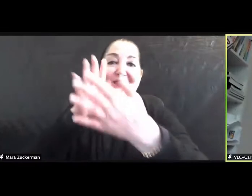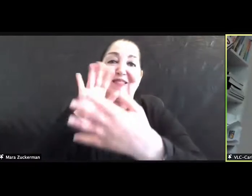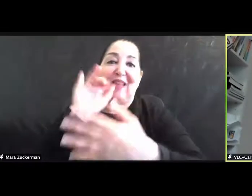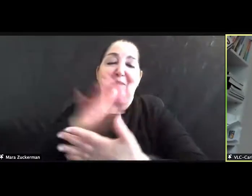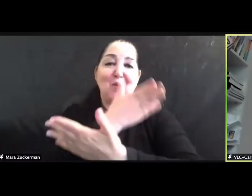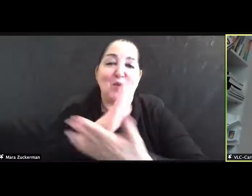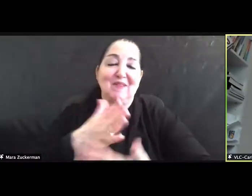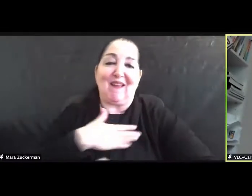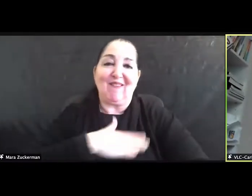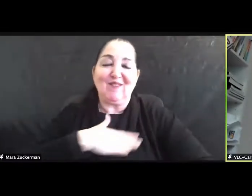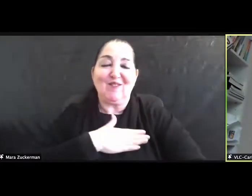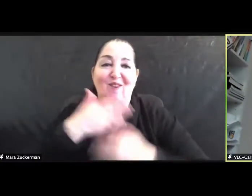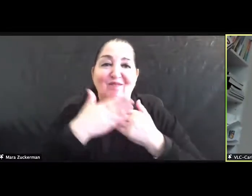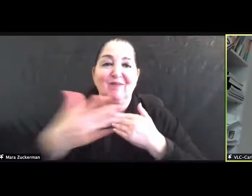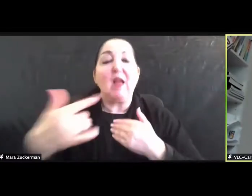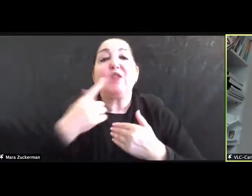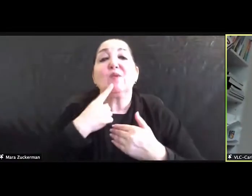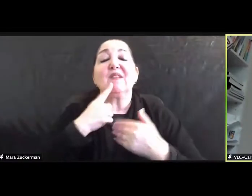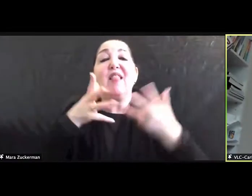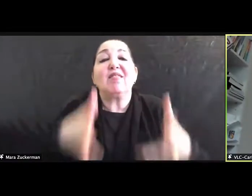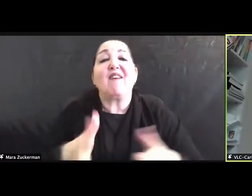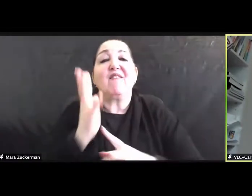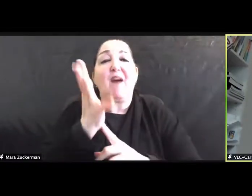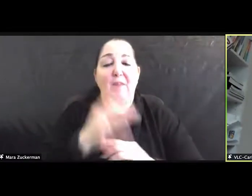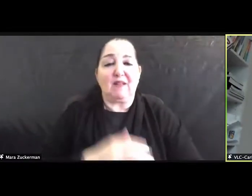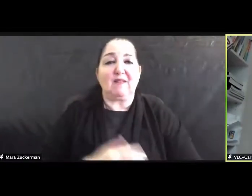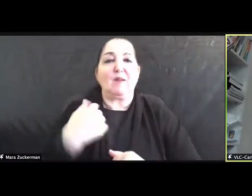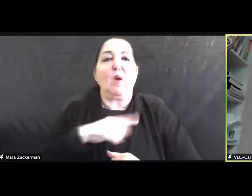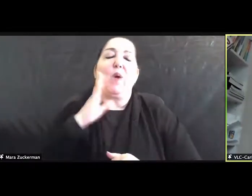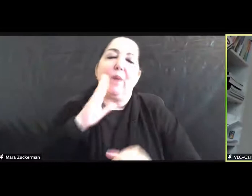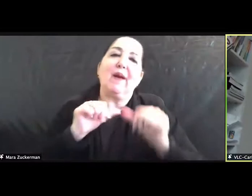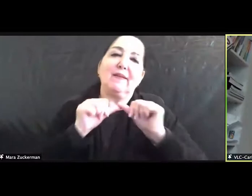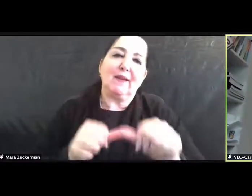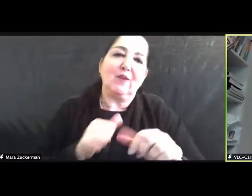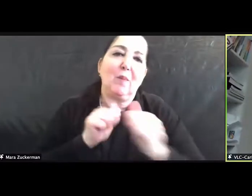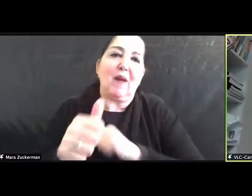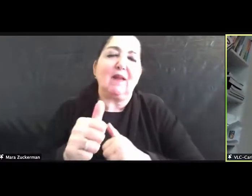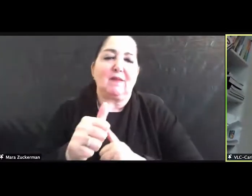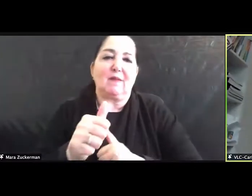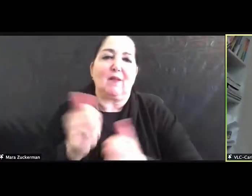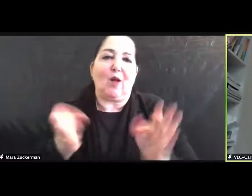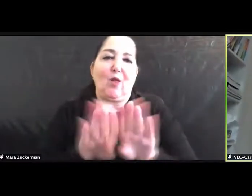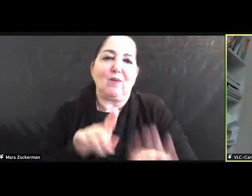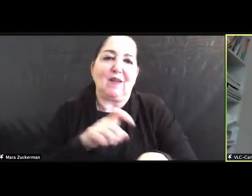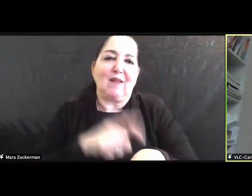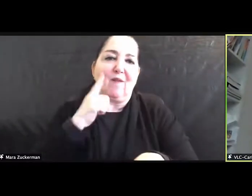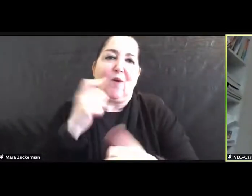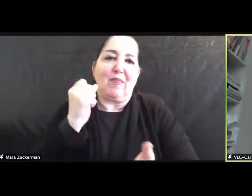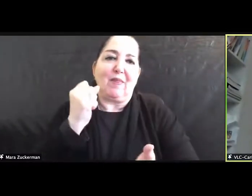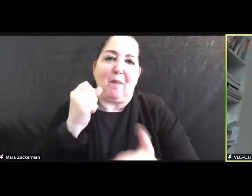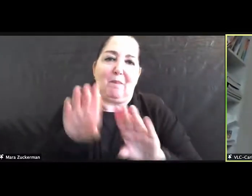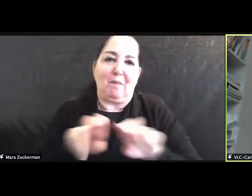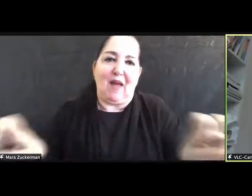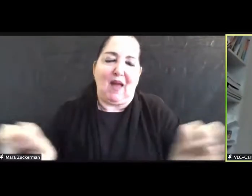that we have about 5 minutes left. We're going to continue beyond the official closing time of the panel, which is at 2:30 New